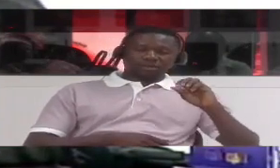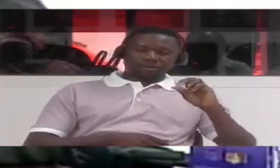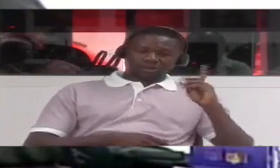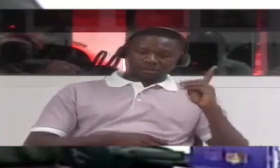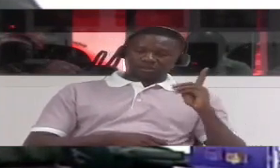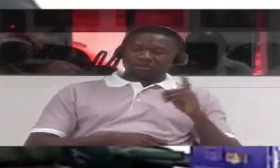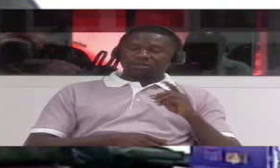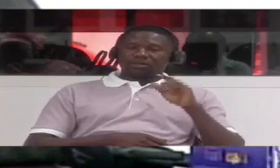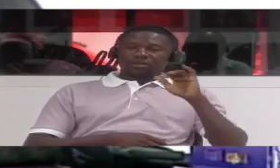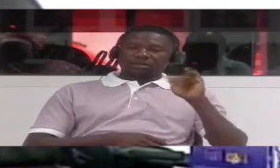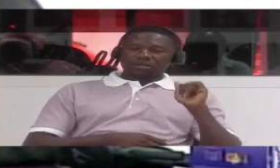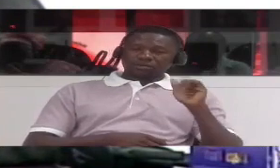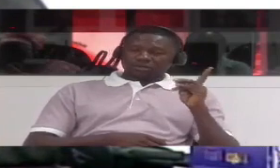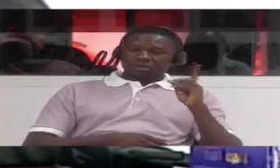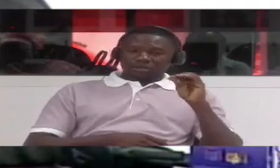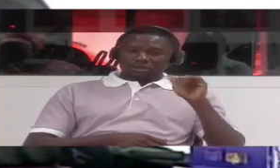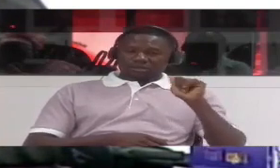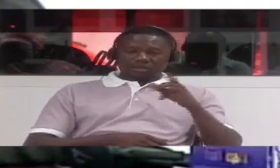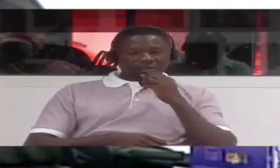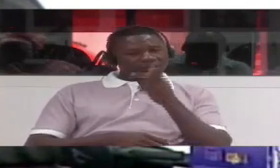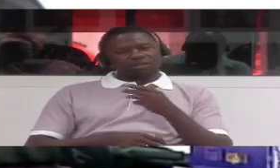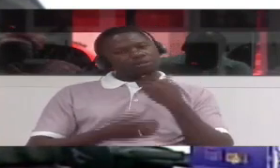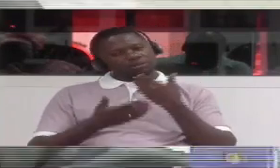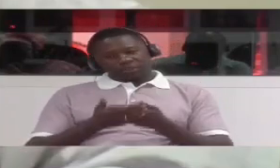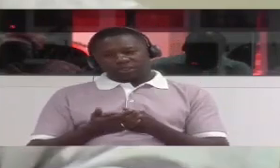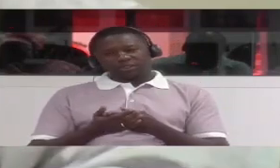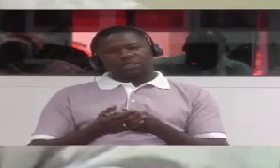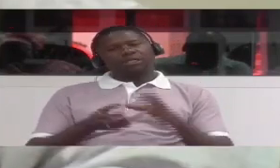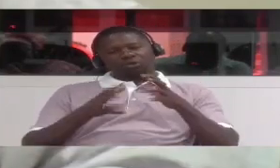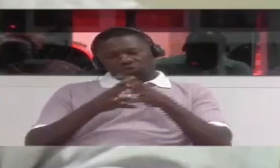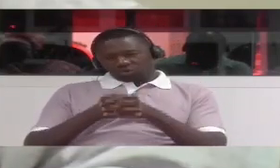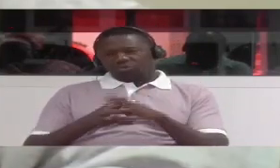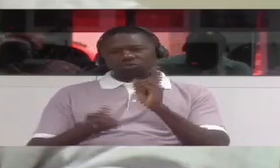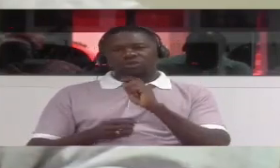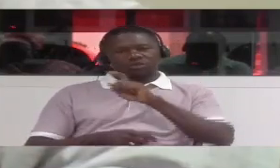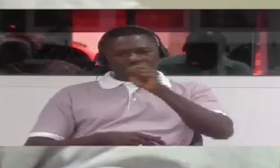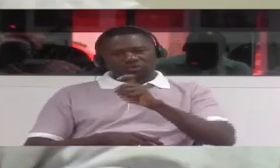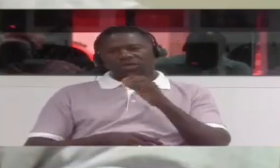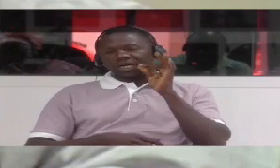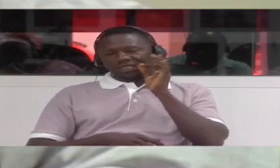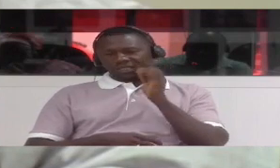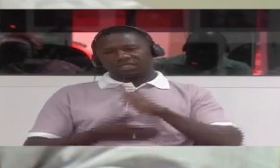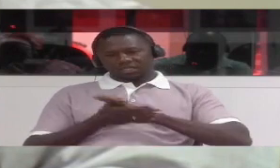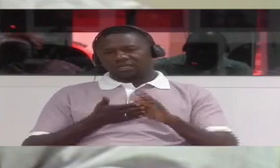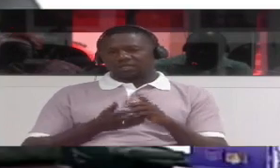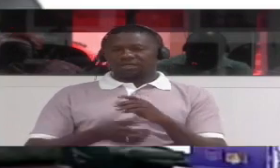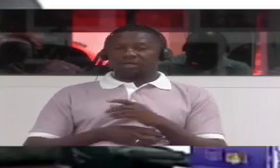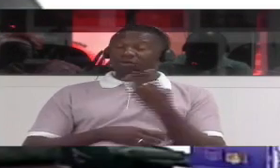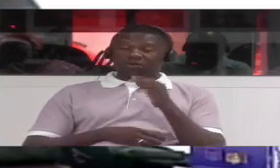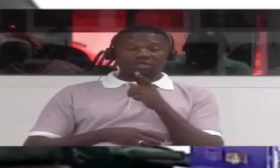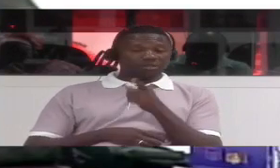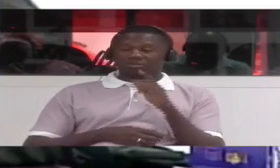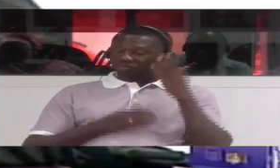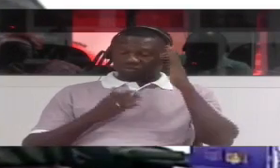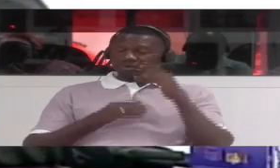told Mohammed I didn't have any clue as to what his questions are. I didn't know these games they are talking about. Until the next panel, that's